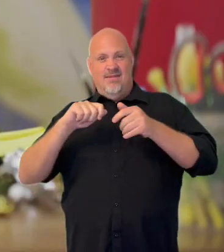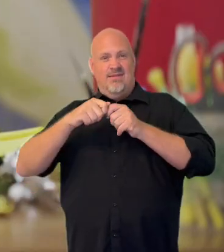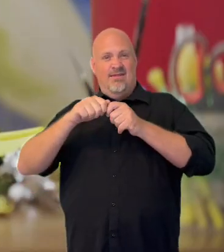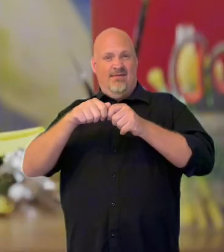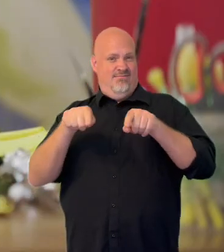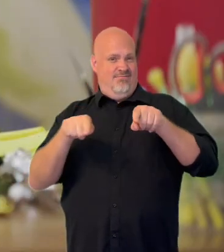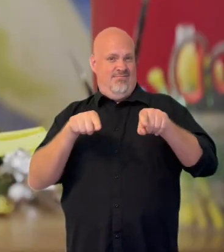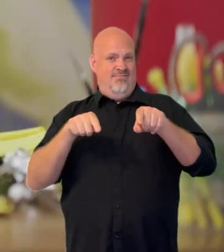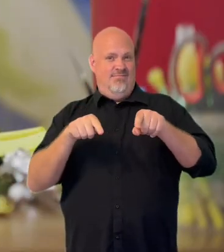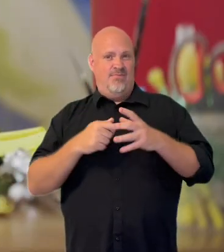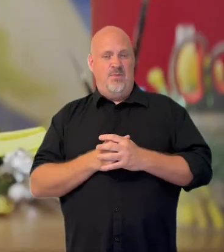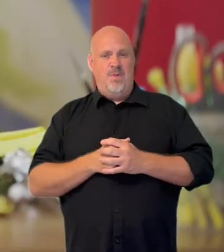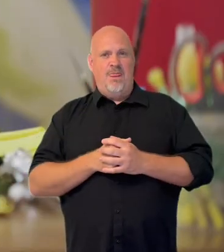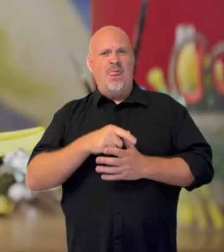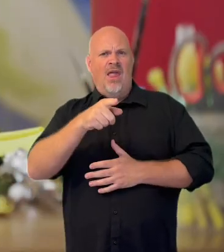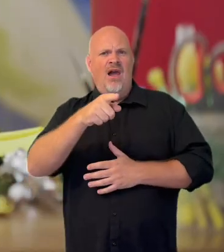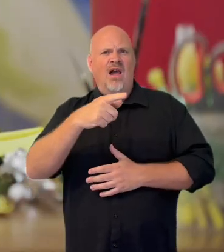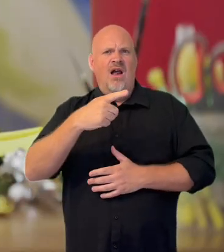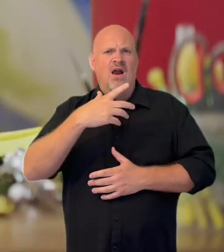time.